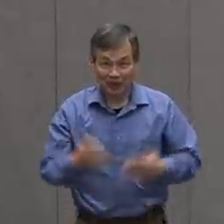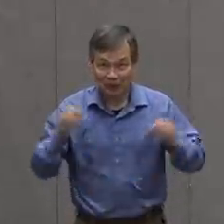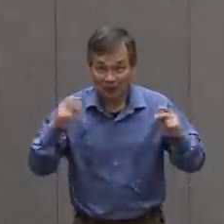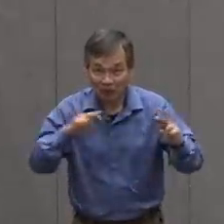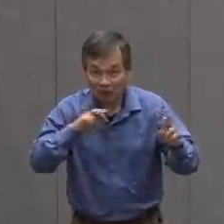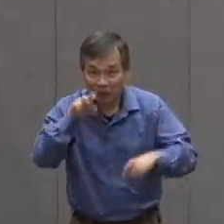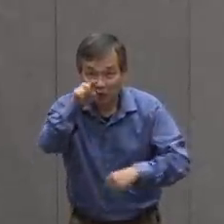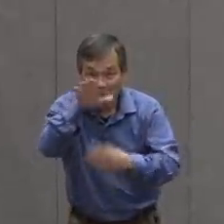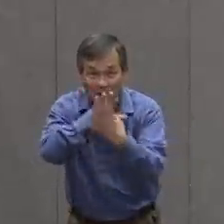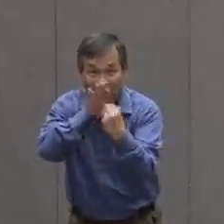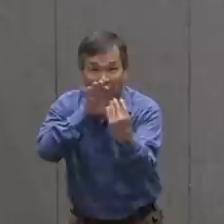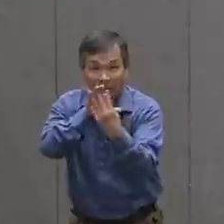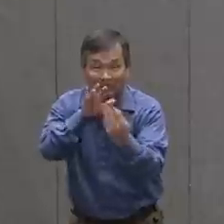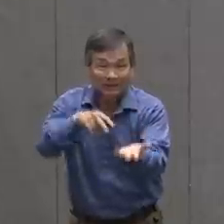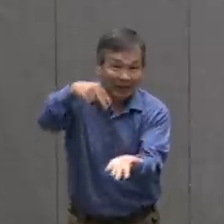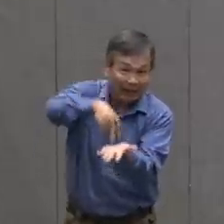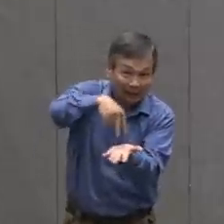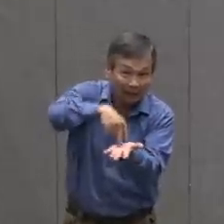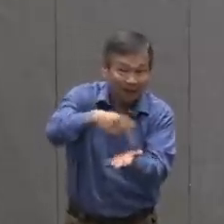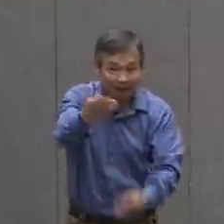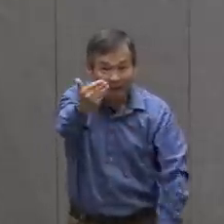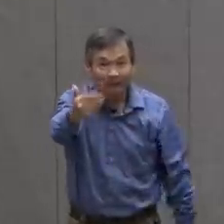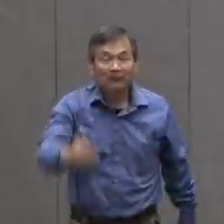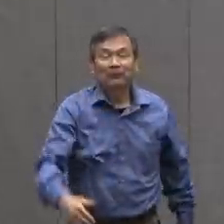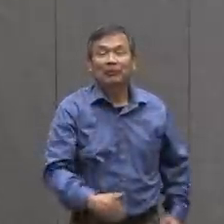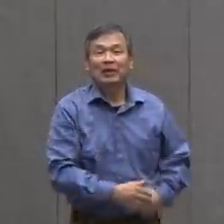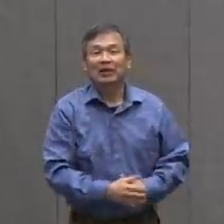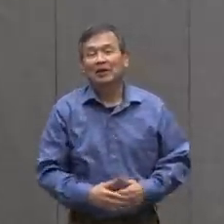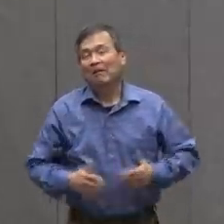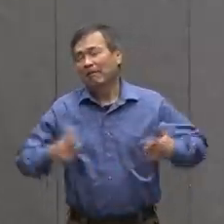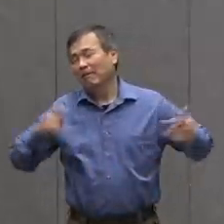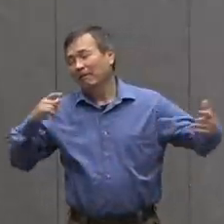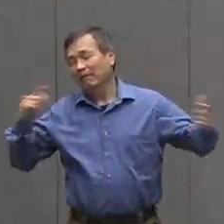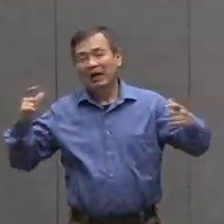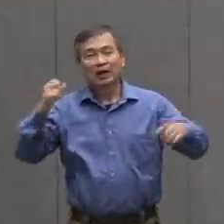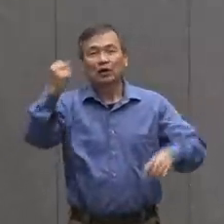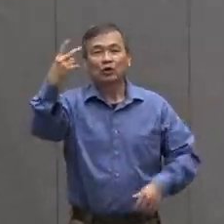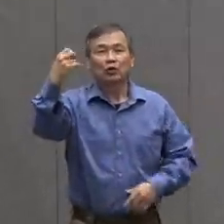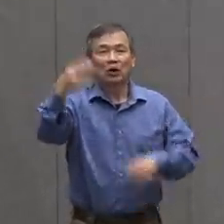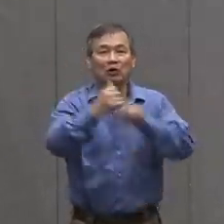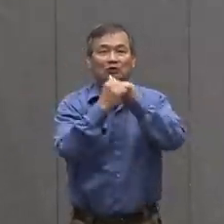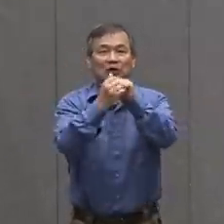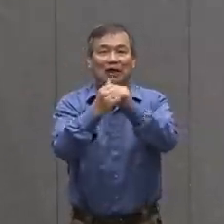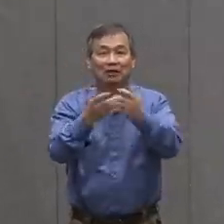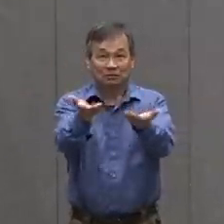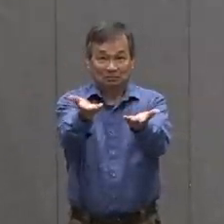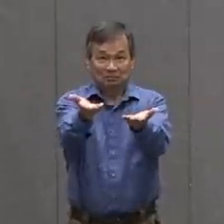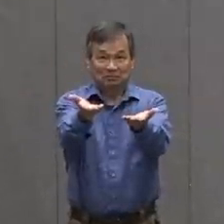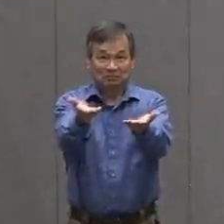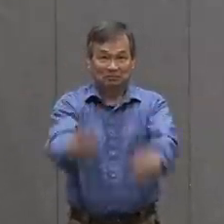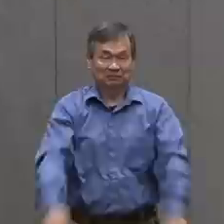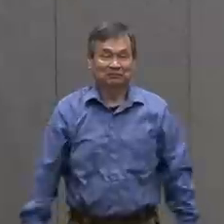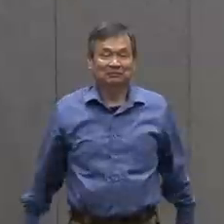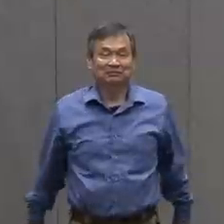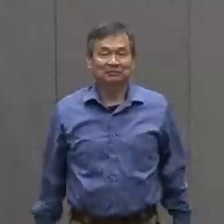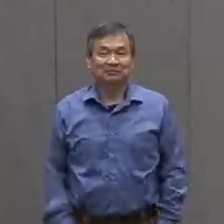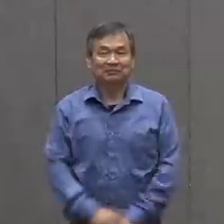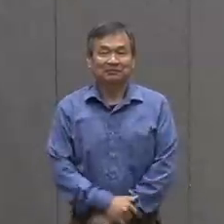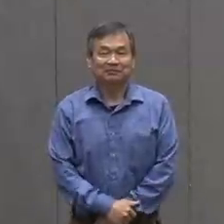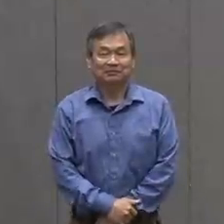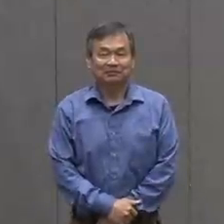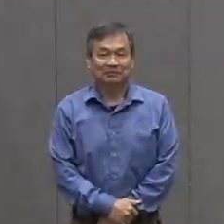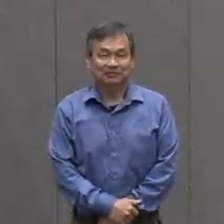Okay, ready? Stand up and let's write a giant number 12 together in the air. Ready? A